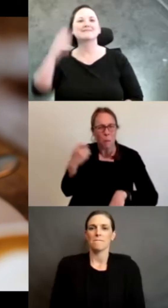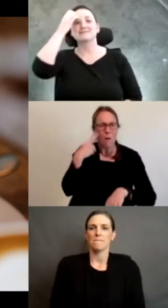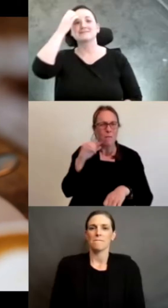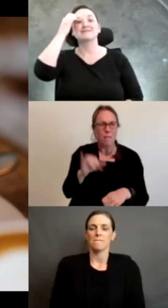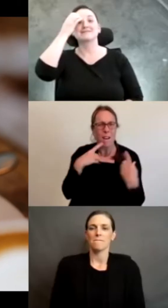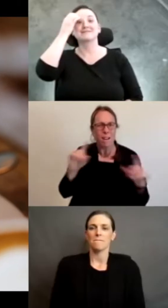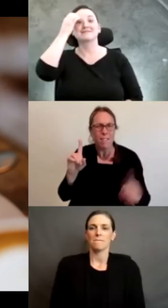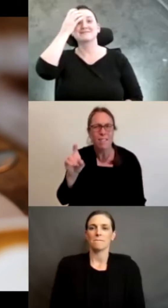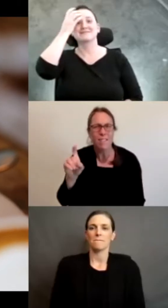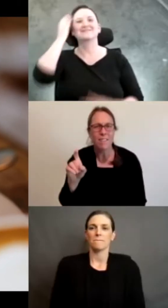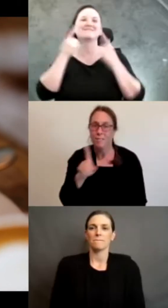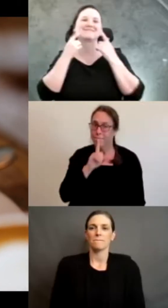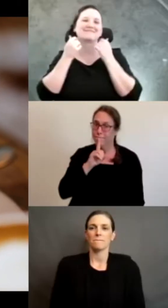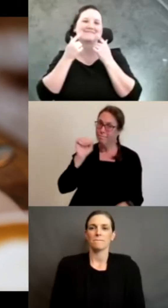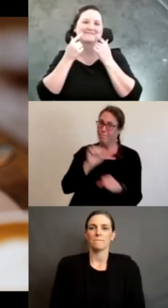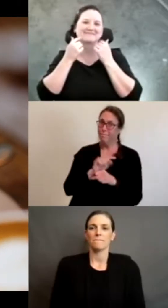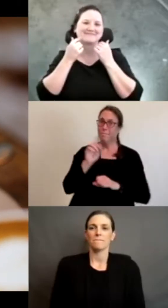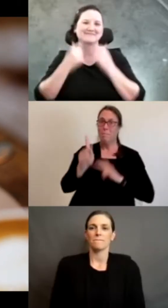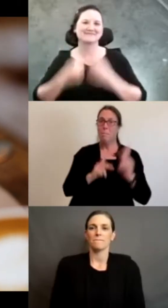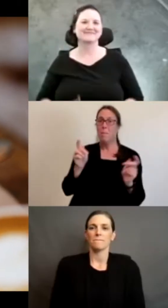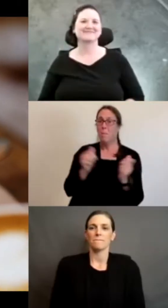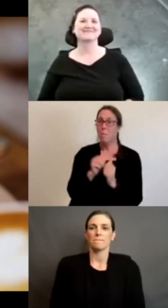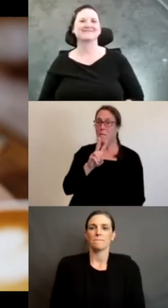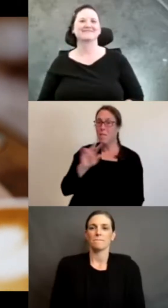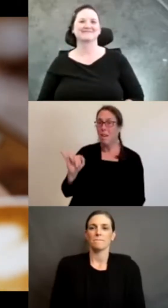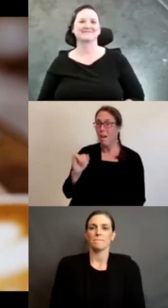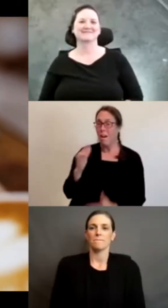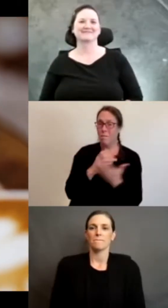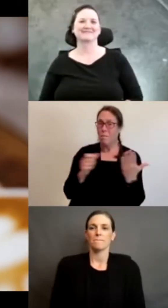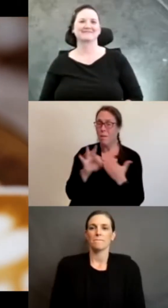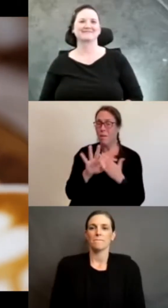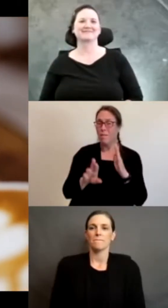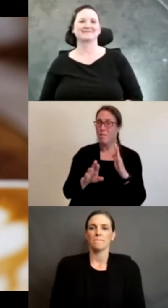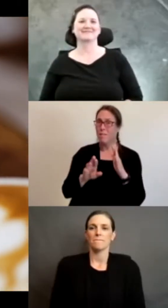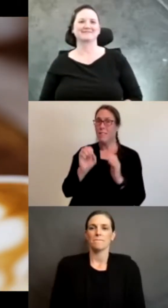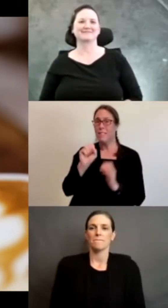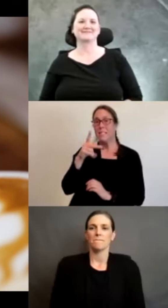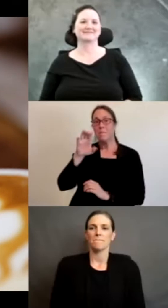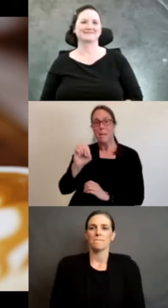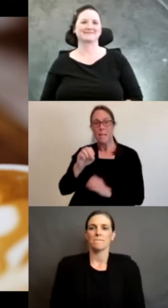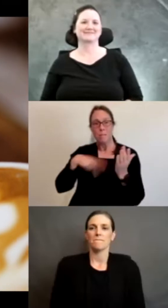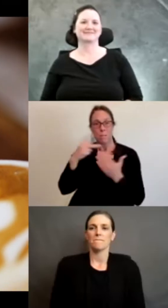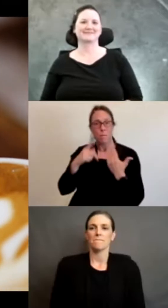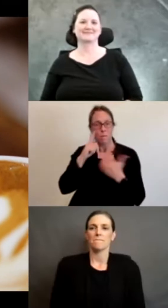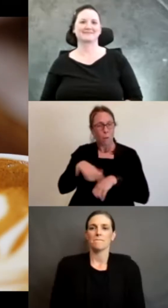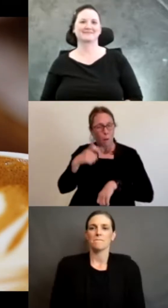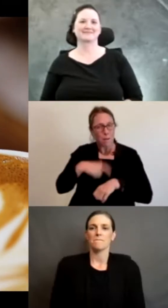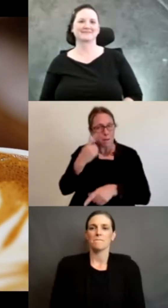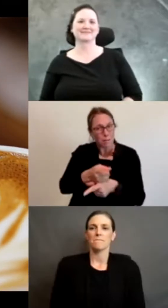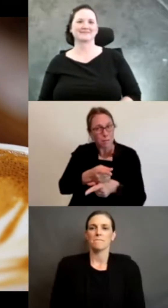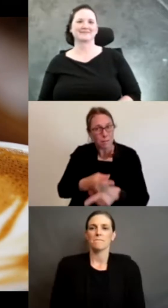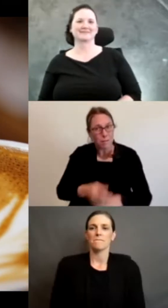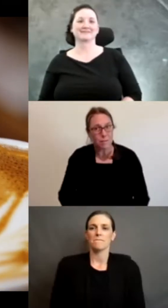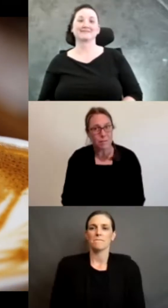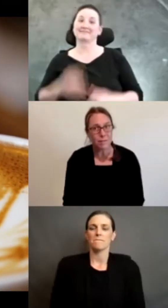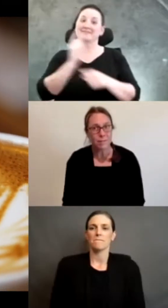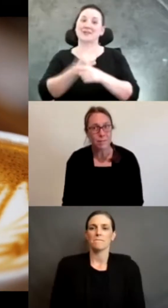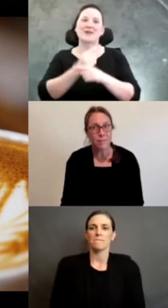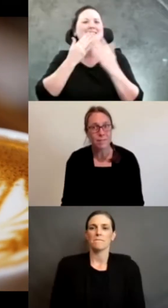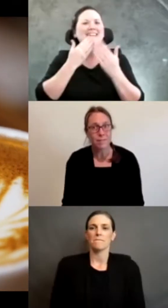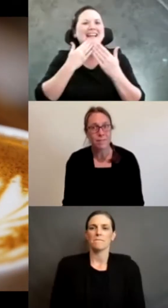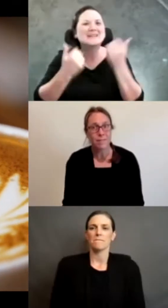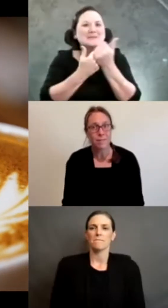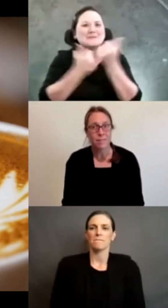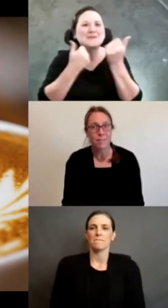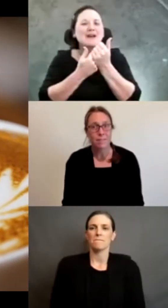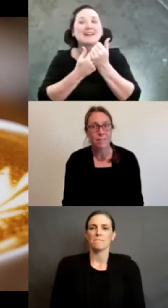Seriously, people with visual impairments have been a part of the space program for a long time, right? You're right. Hey, thanks for the support, Hank. This